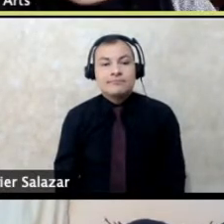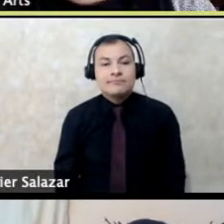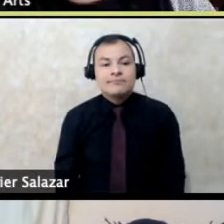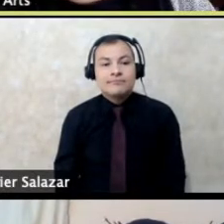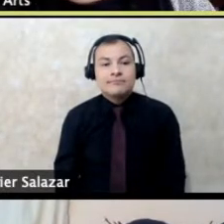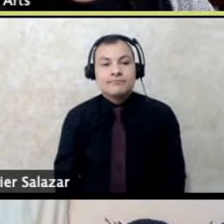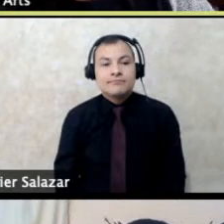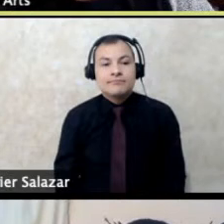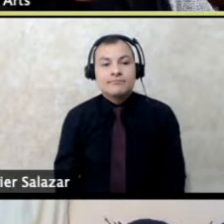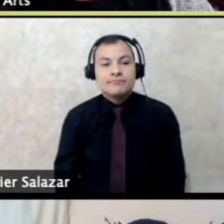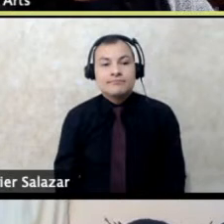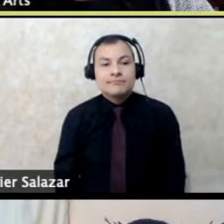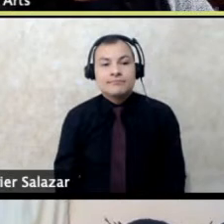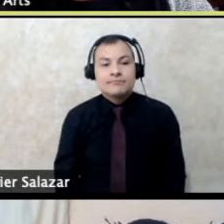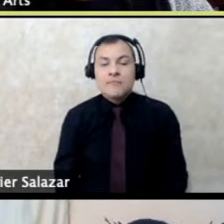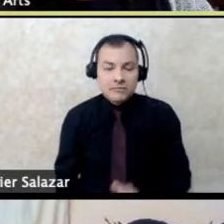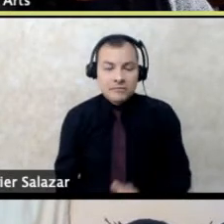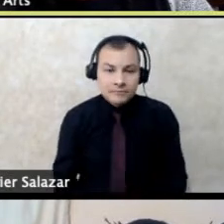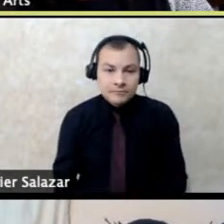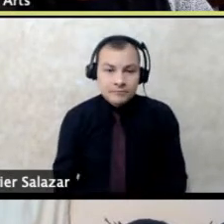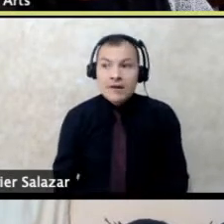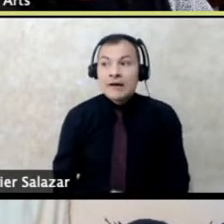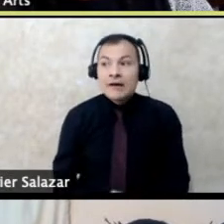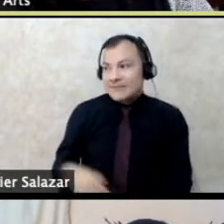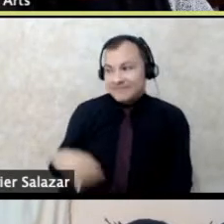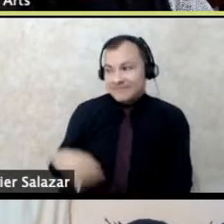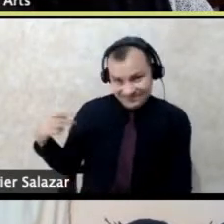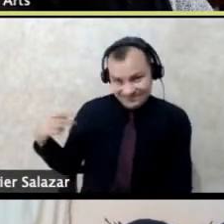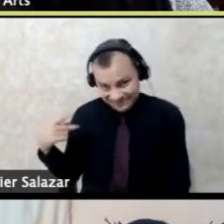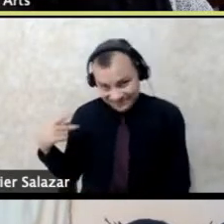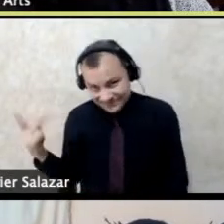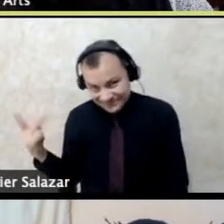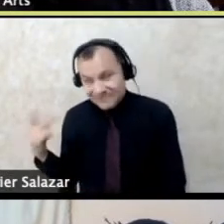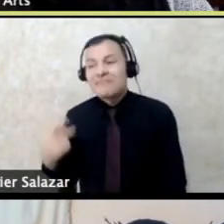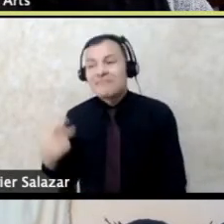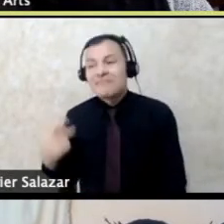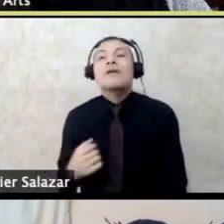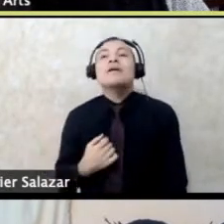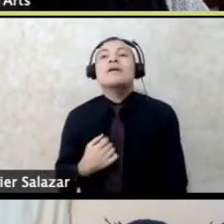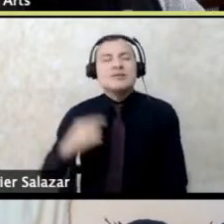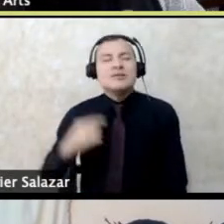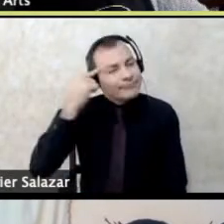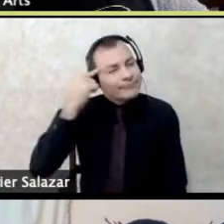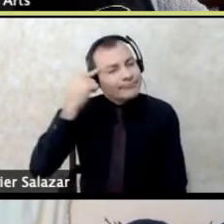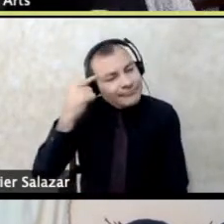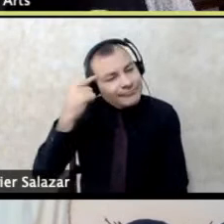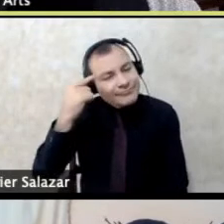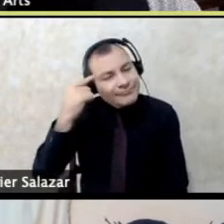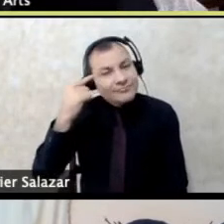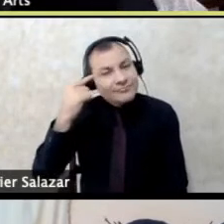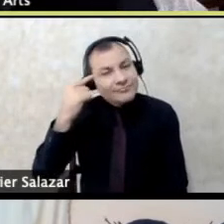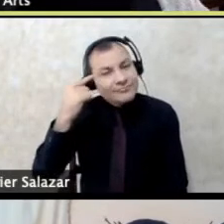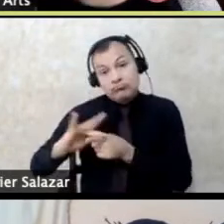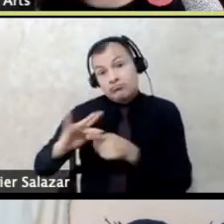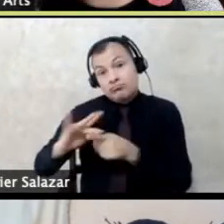Nosotros empezamos música desde la esperanza, desde nuestra propia experiencia, y es desde nuestra experiencia en